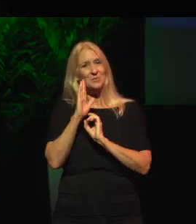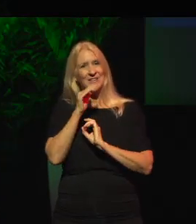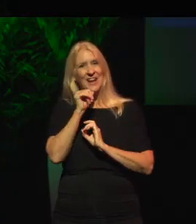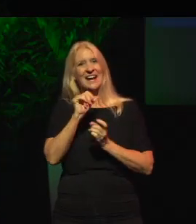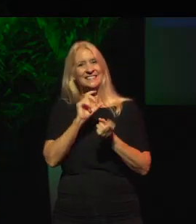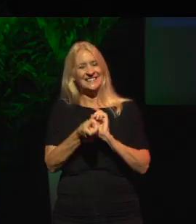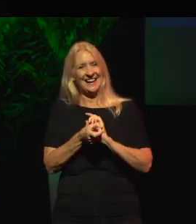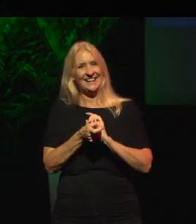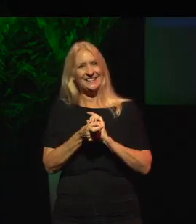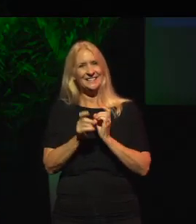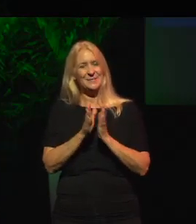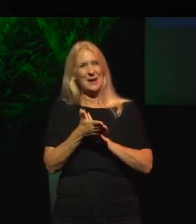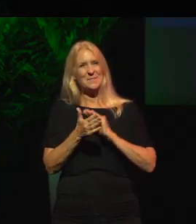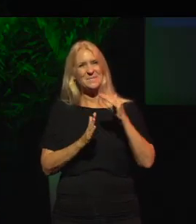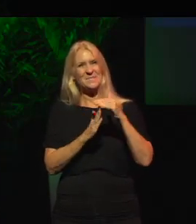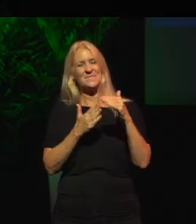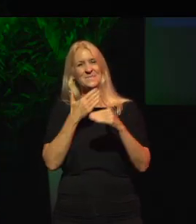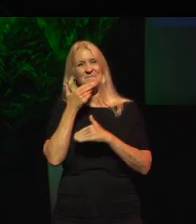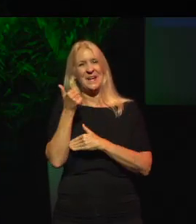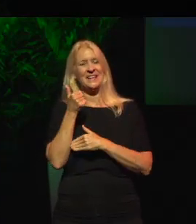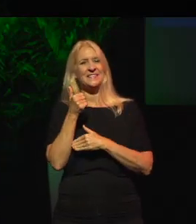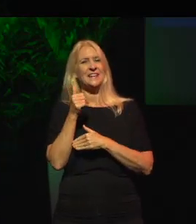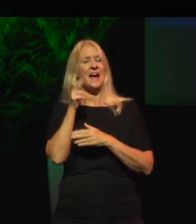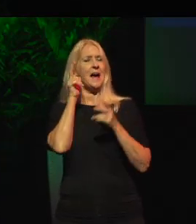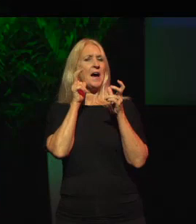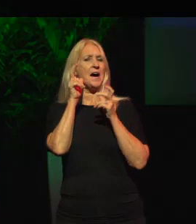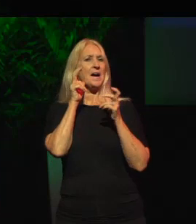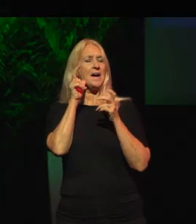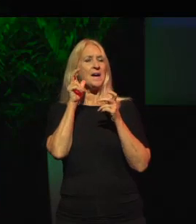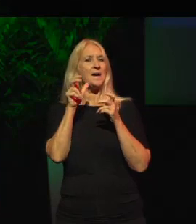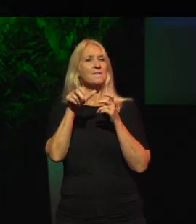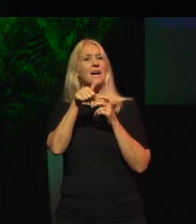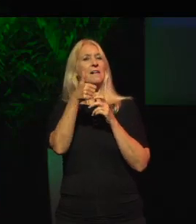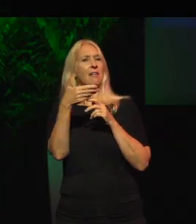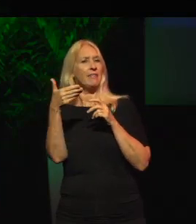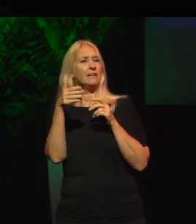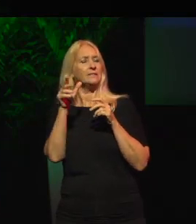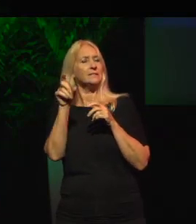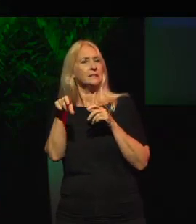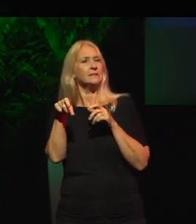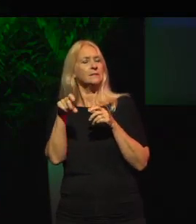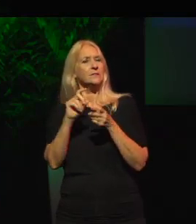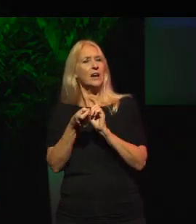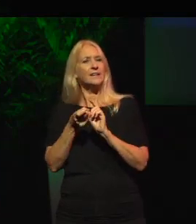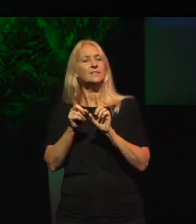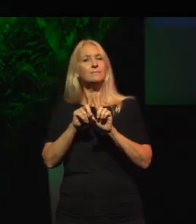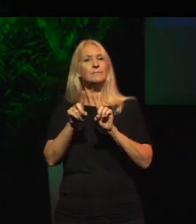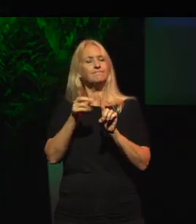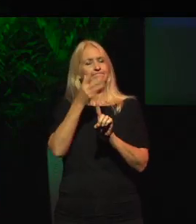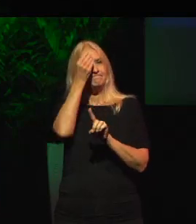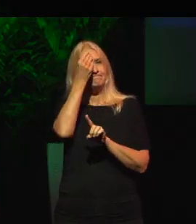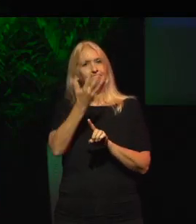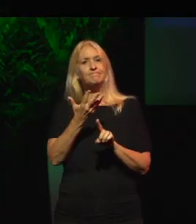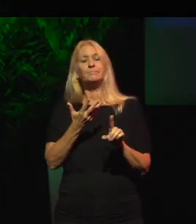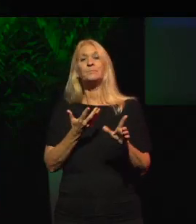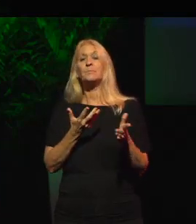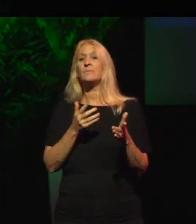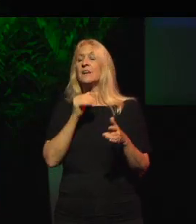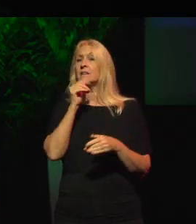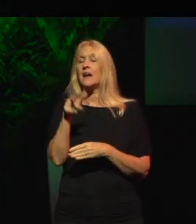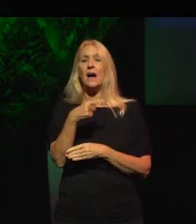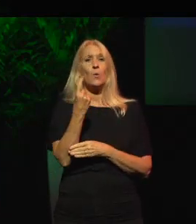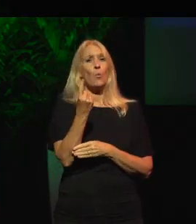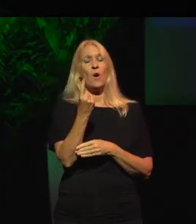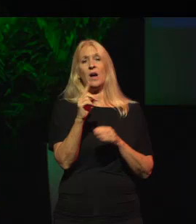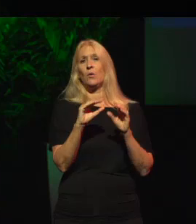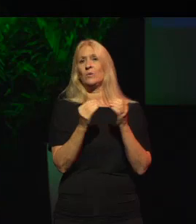change. And I've heard some of the whispers of what others think needs to be changed. And I must say this, there has not been one organization